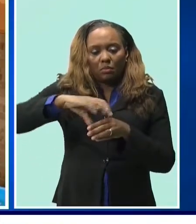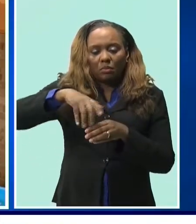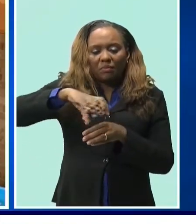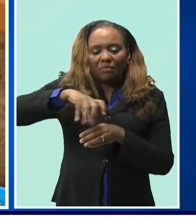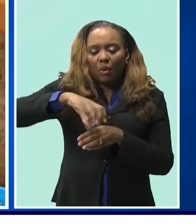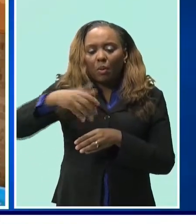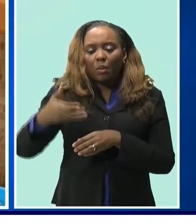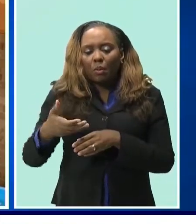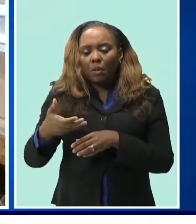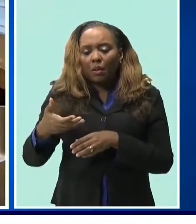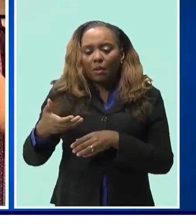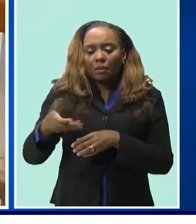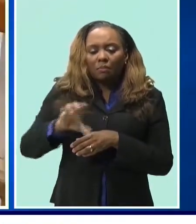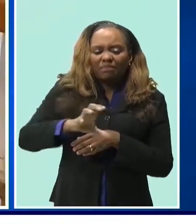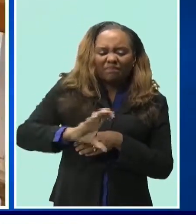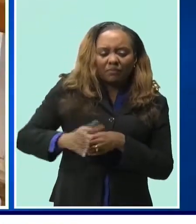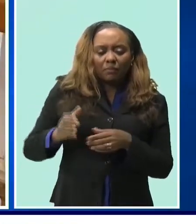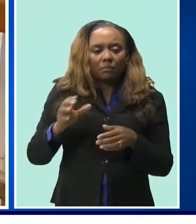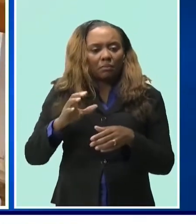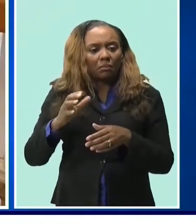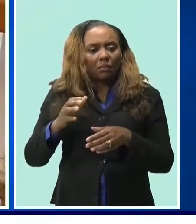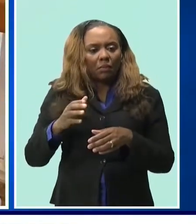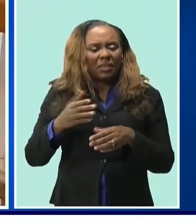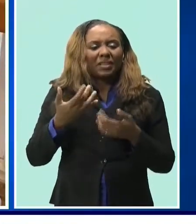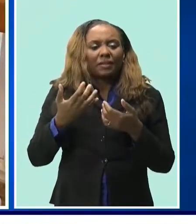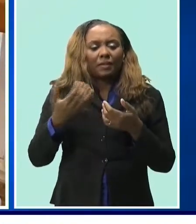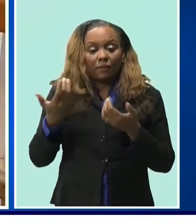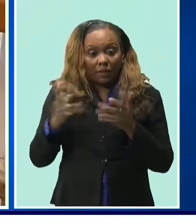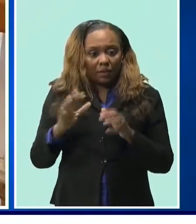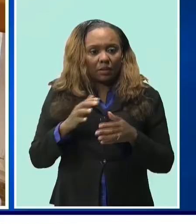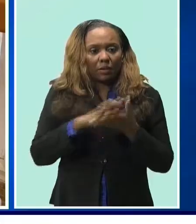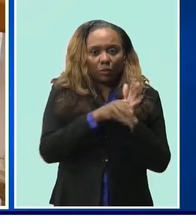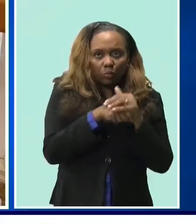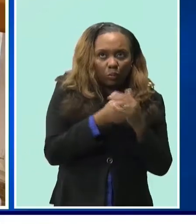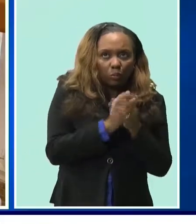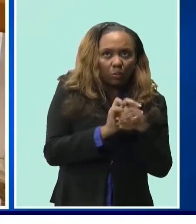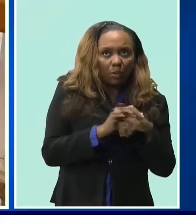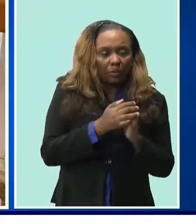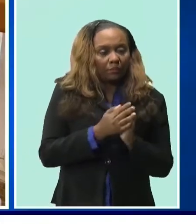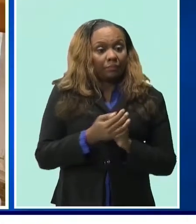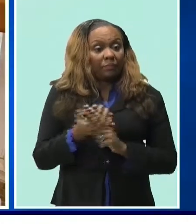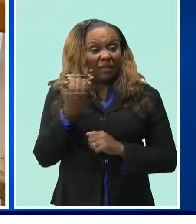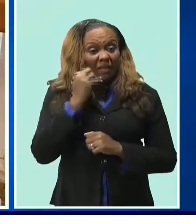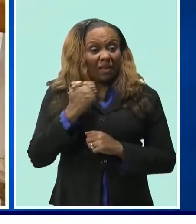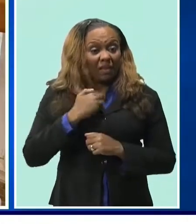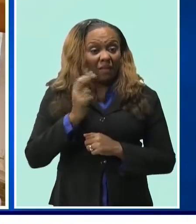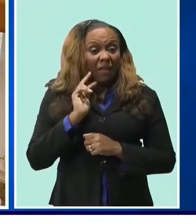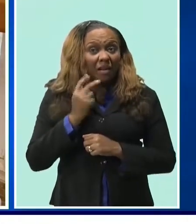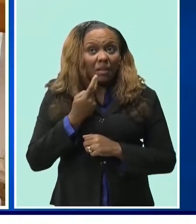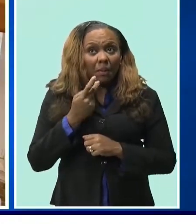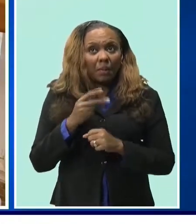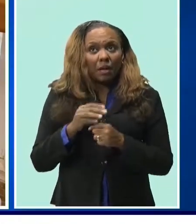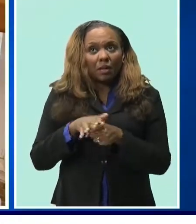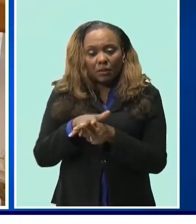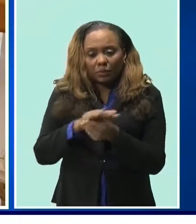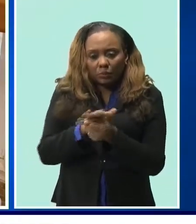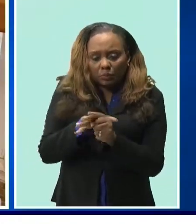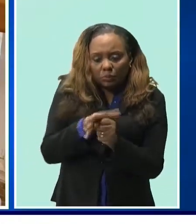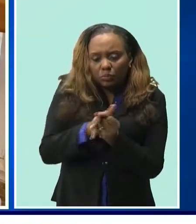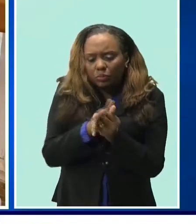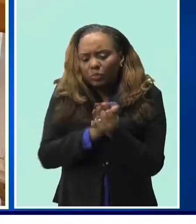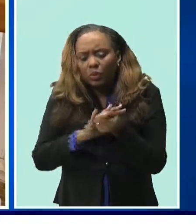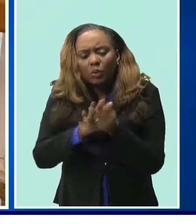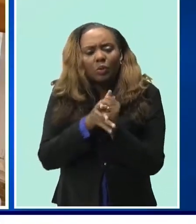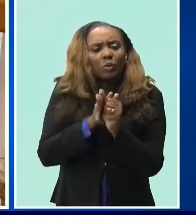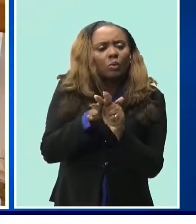contents. Rubbing fruit and vegetables under running water and scrubbing those with hard skins can help a lot. Now, even if